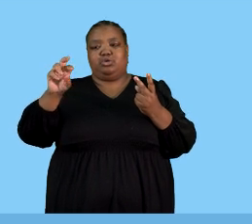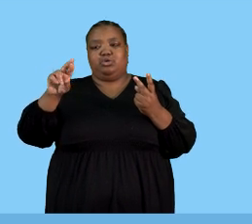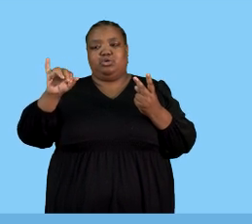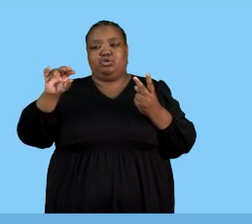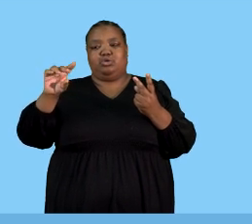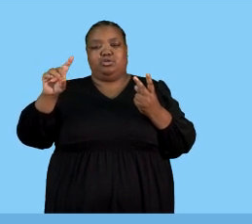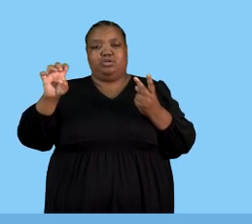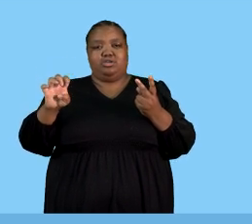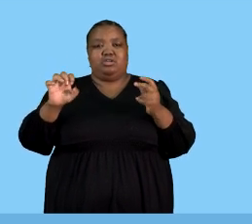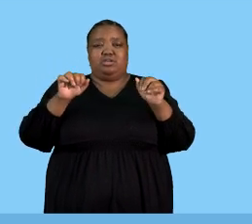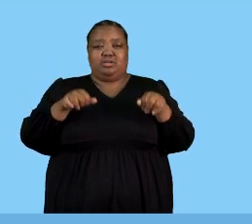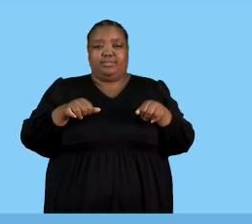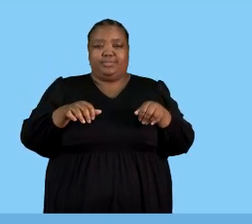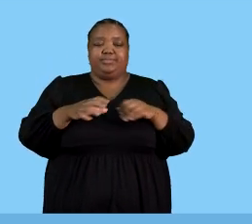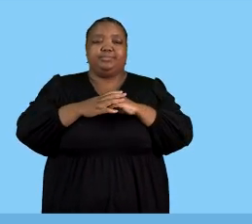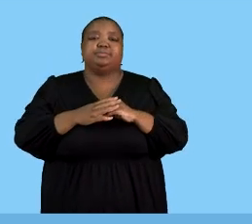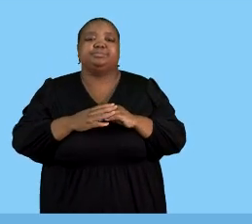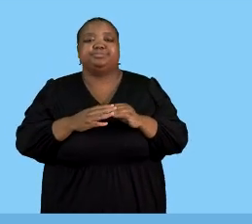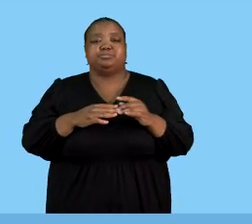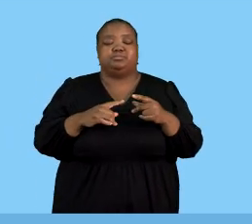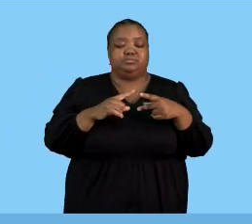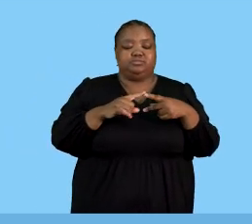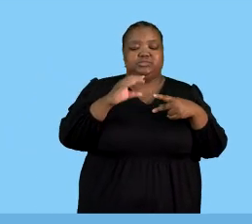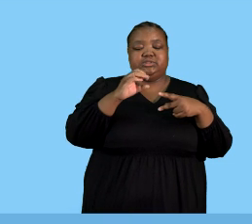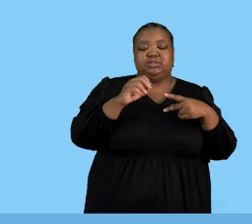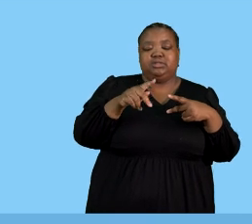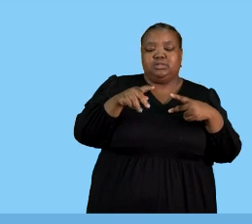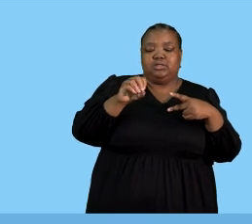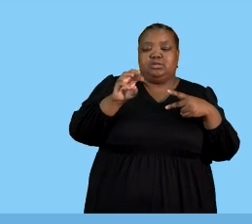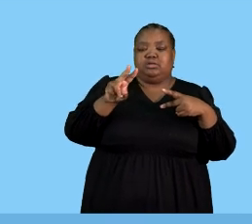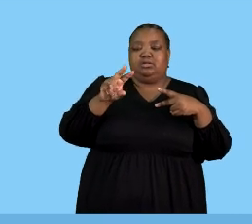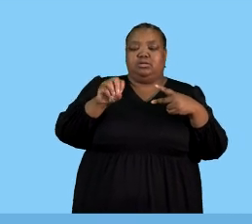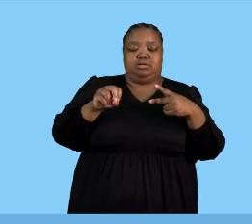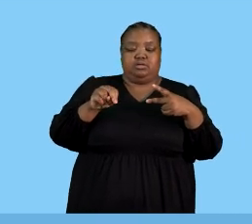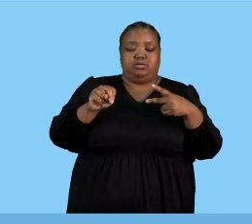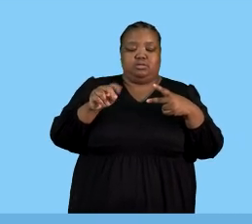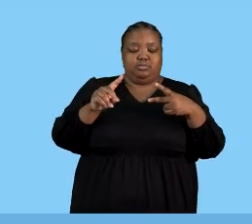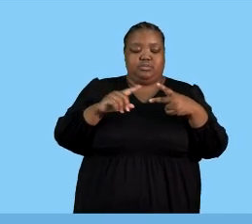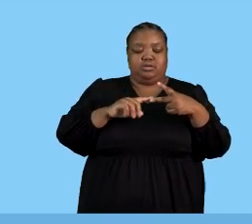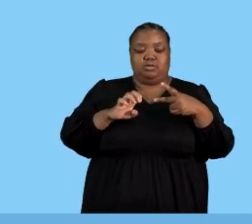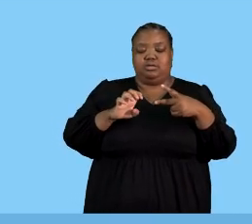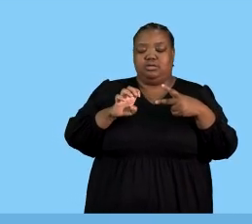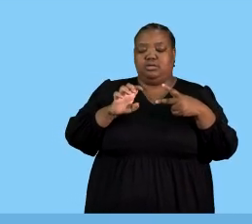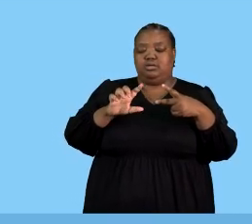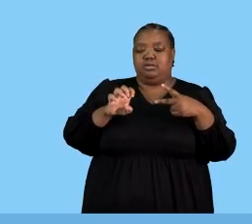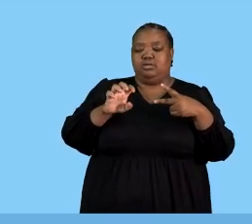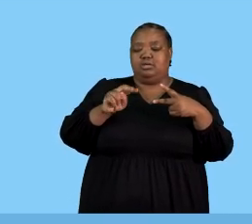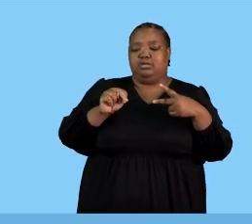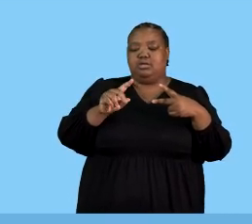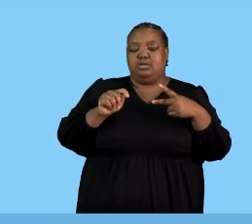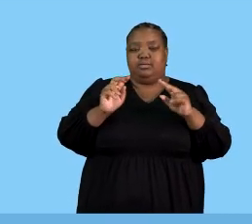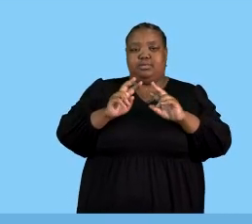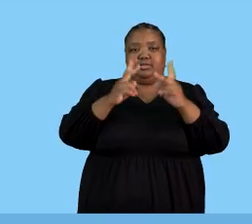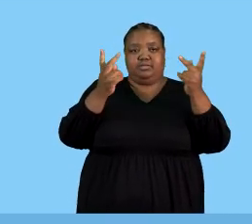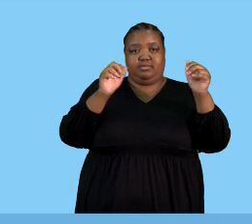We also need to remember that the properties of compounds are very different from the properties of the elements from which they are made. On this picture